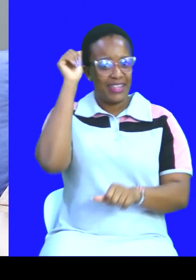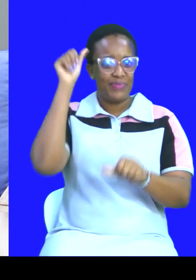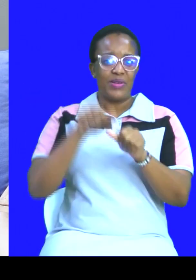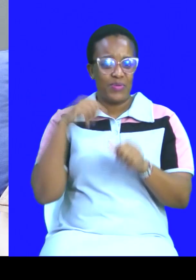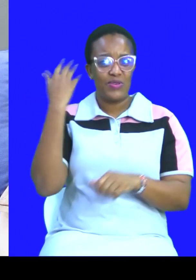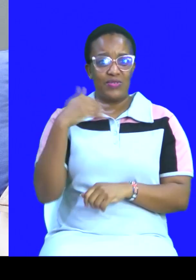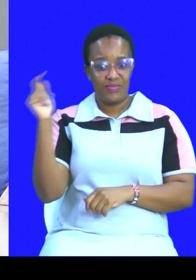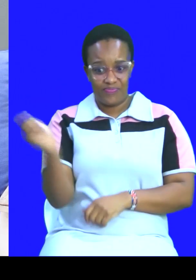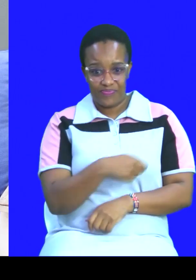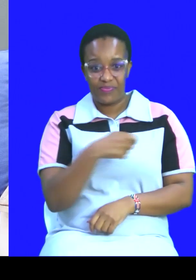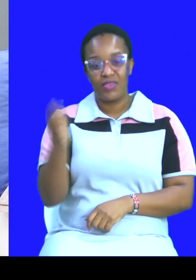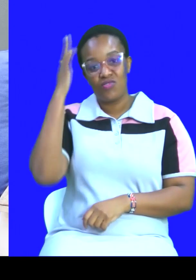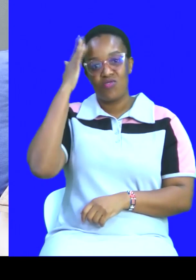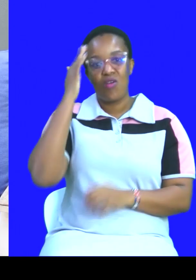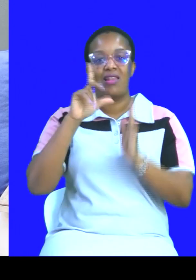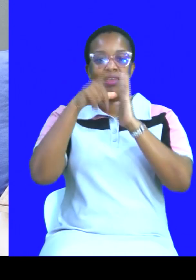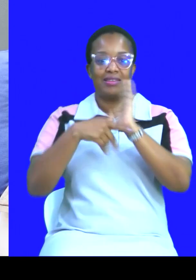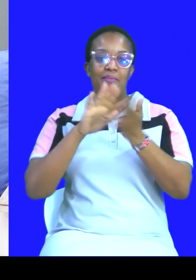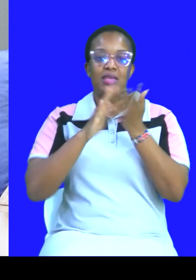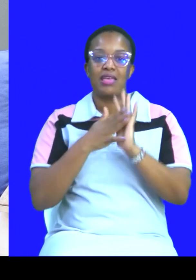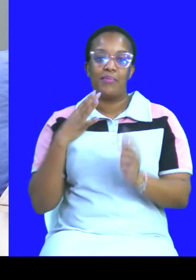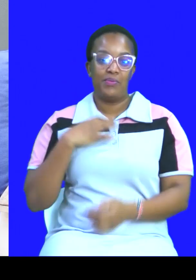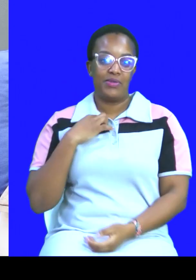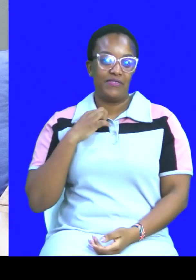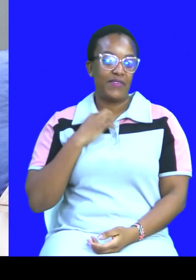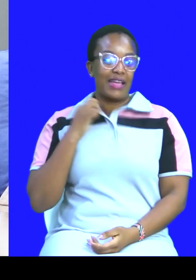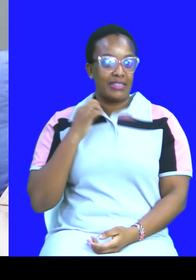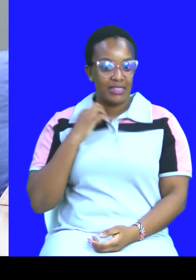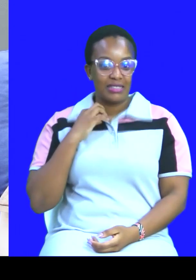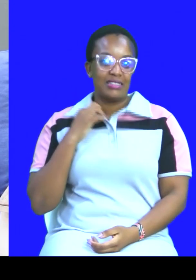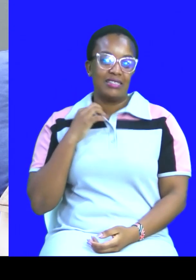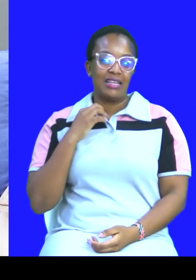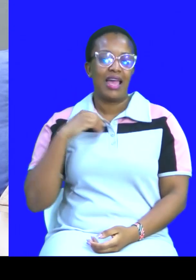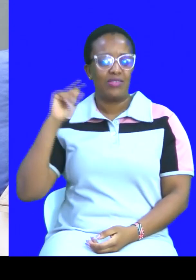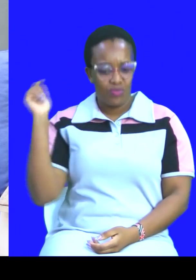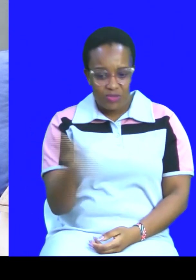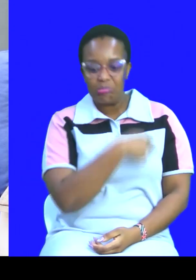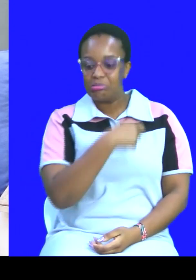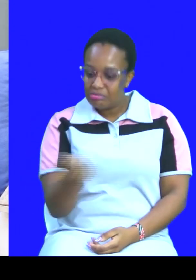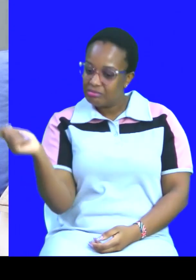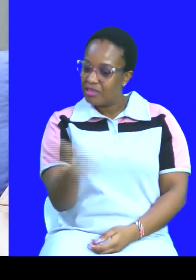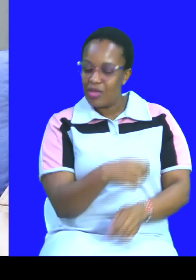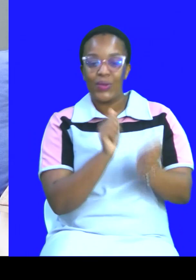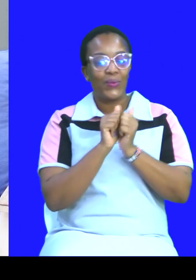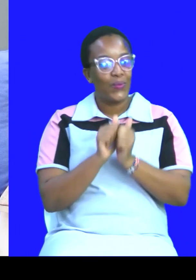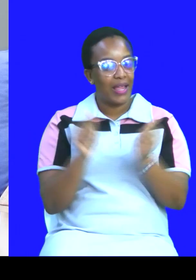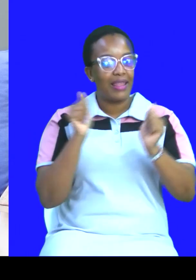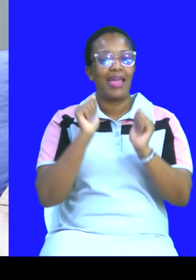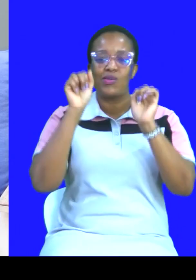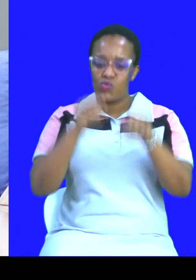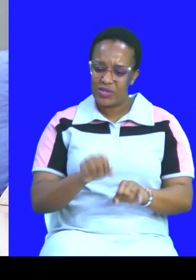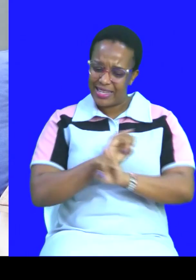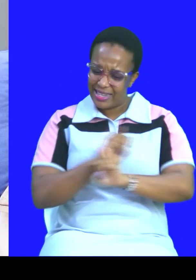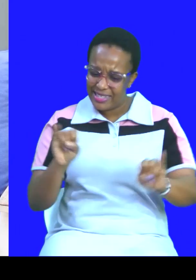before I became a, I was a prefect before I became a sanitary prefect. But I used to do slashing. I used to wash the